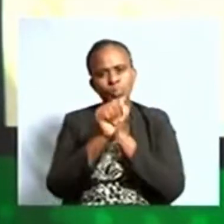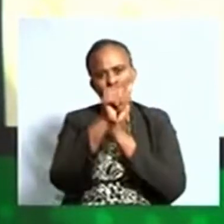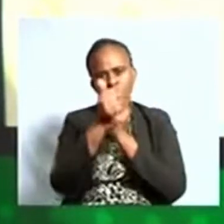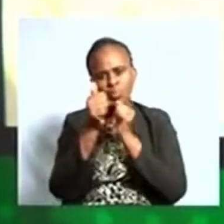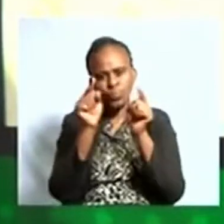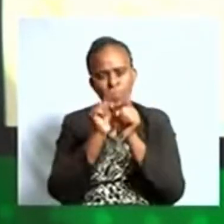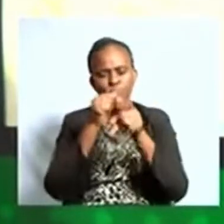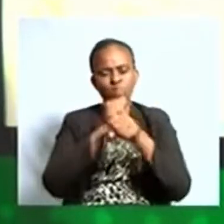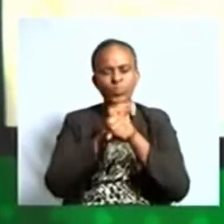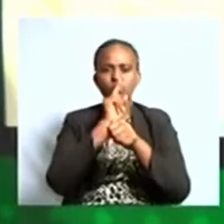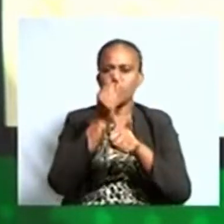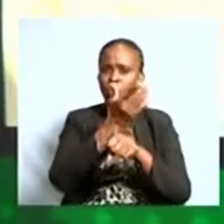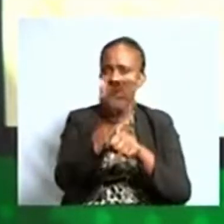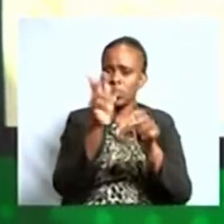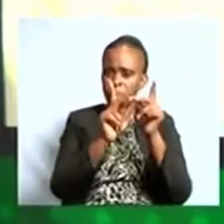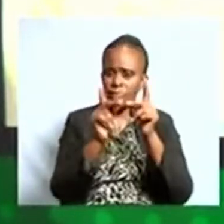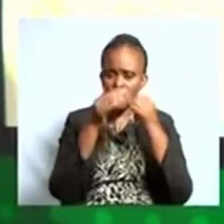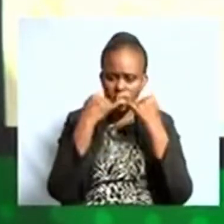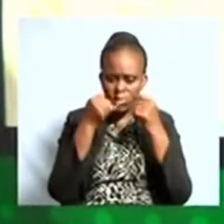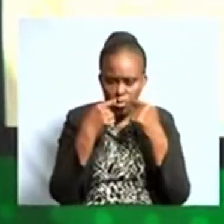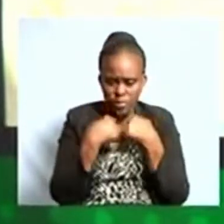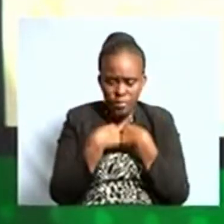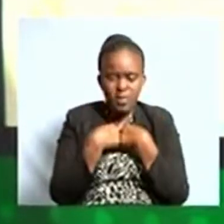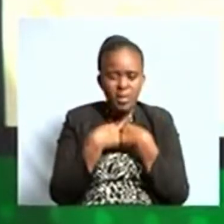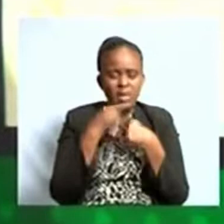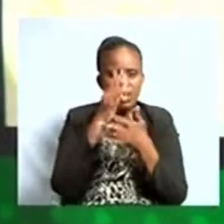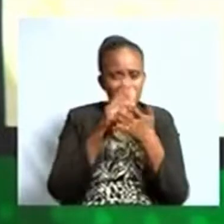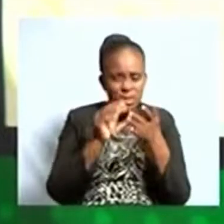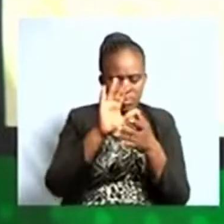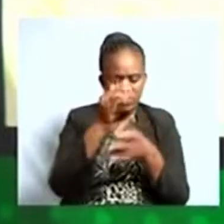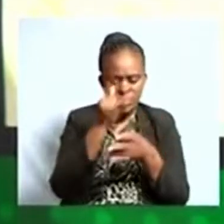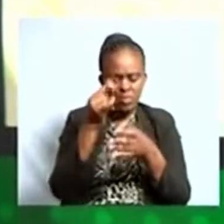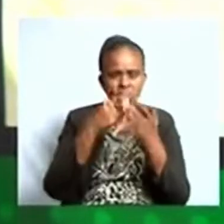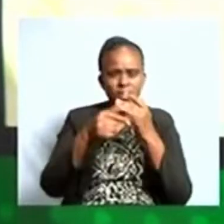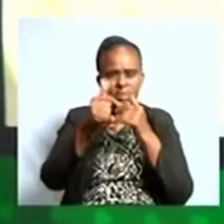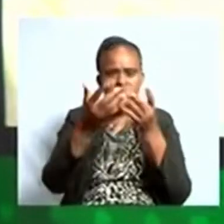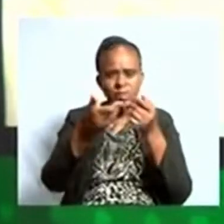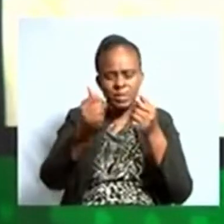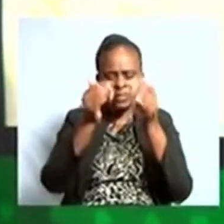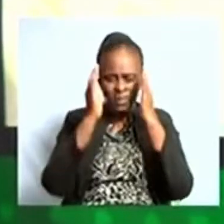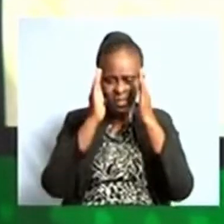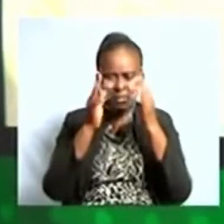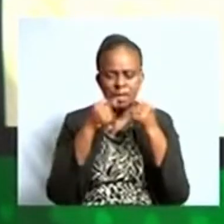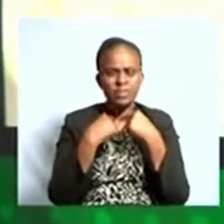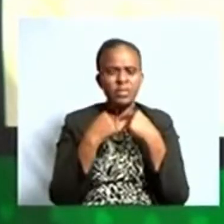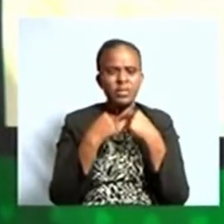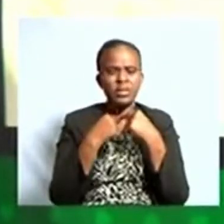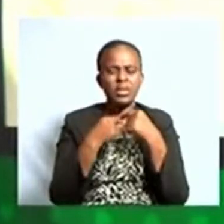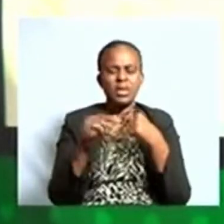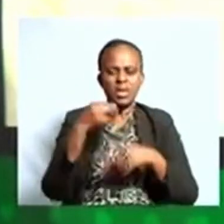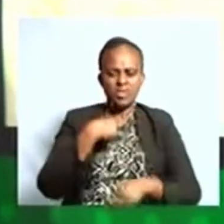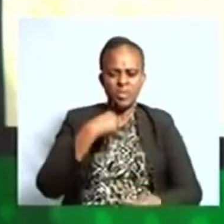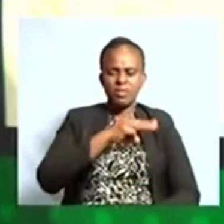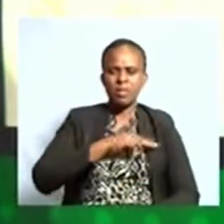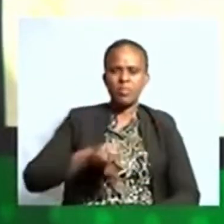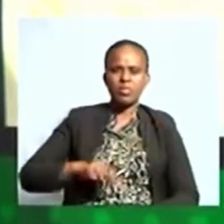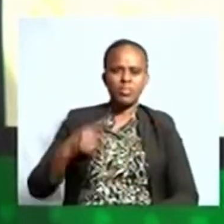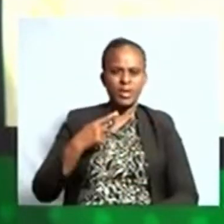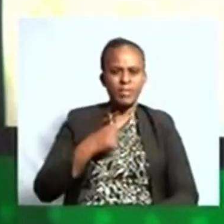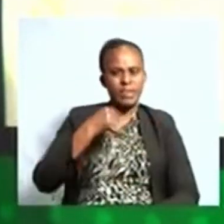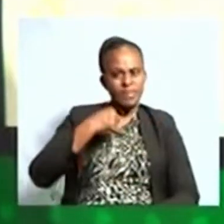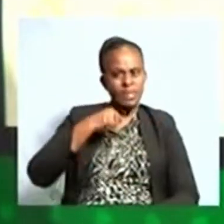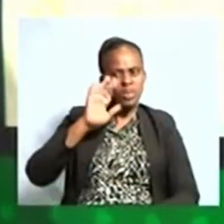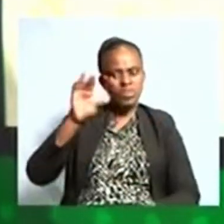ensure that you people must tell me some of the issues that you want me to attend to, because as Member of Parliament, I'm your